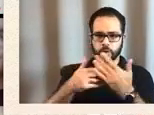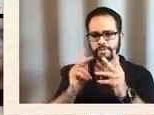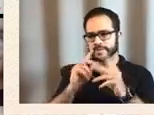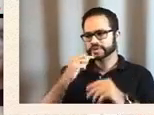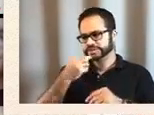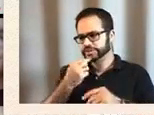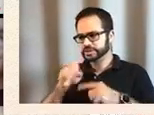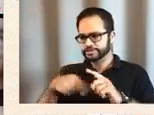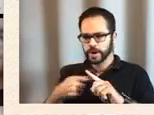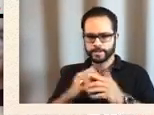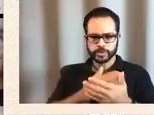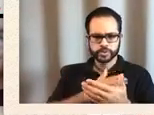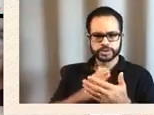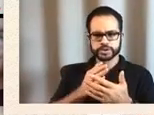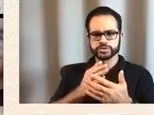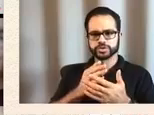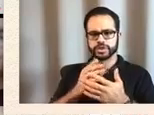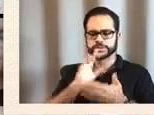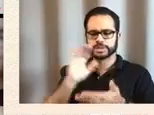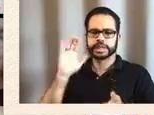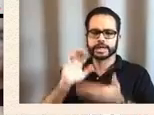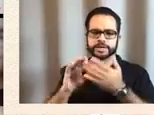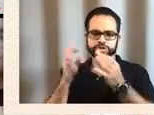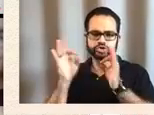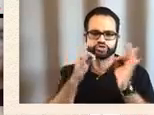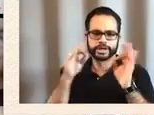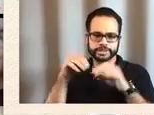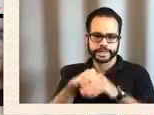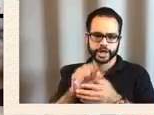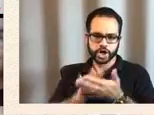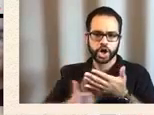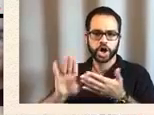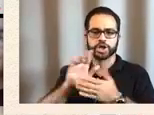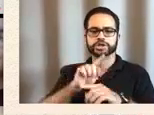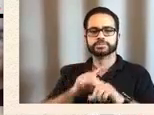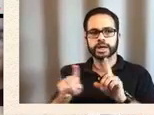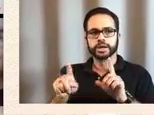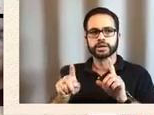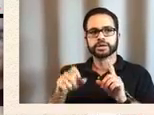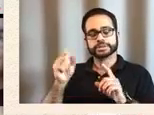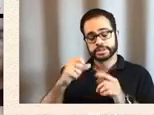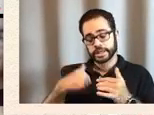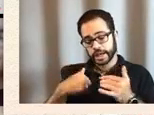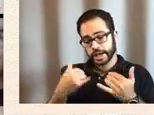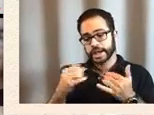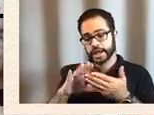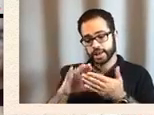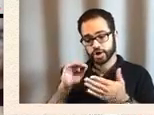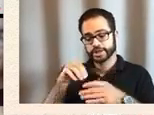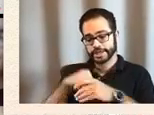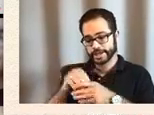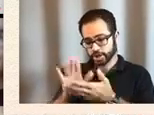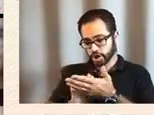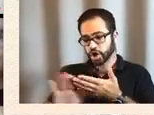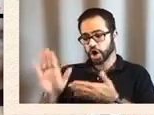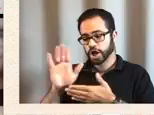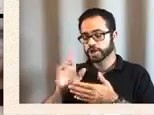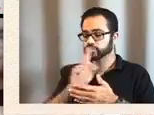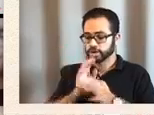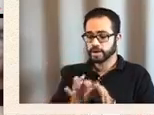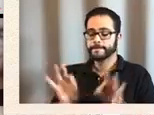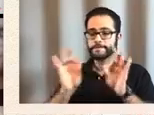to not be as distracted. But yes, I did learn that in college, it's very important to